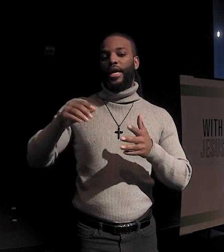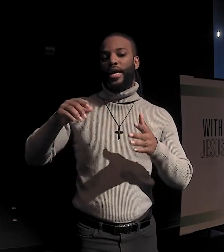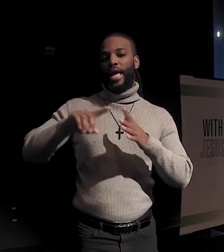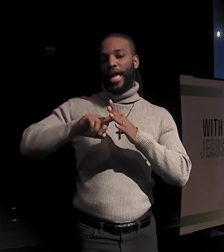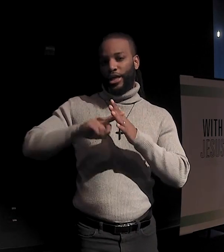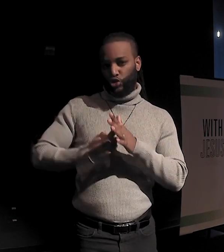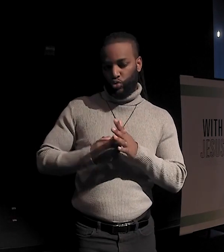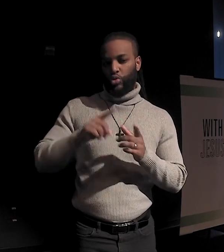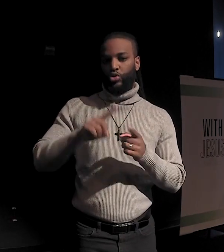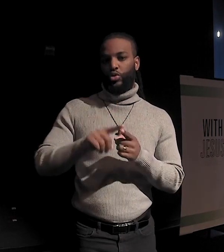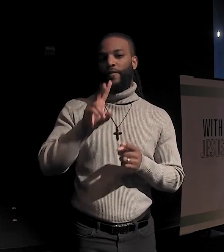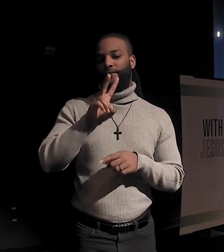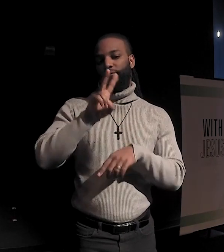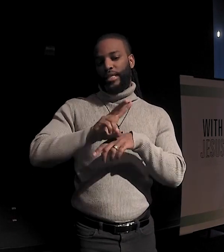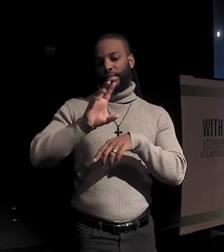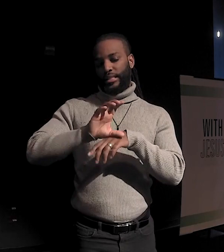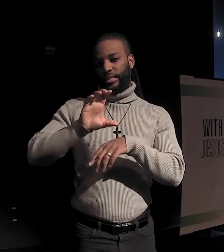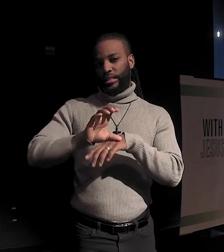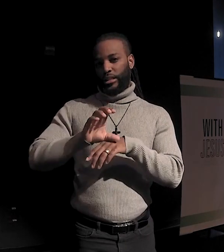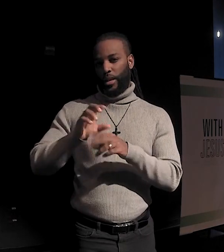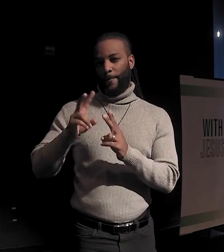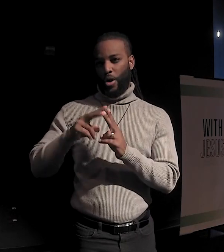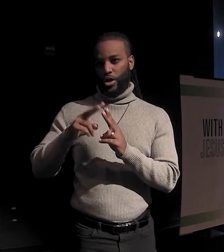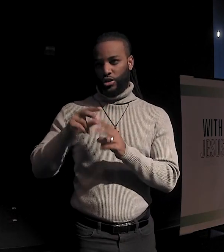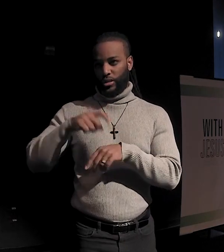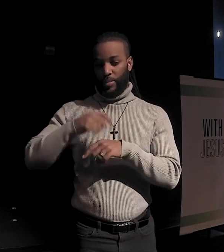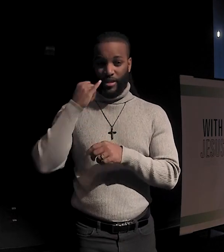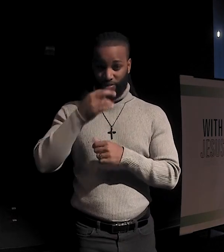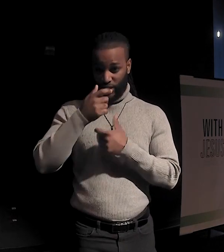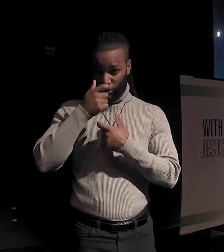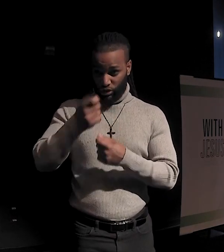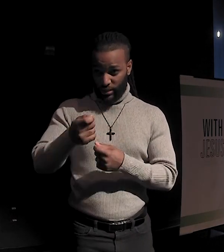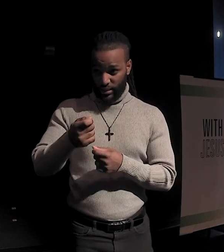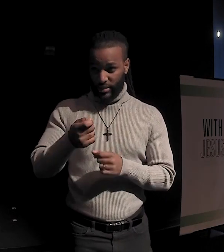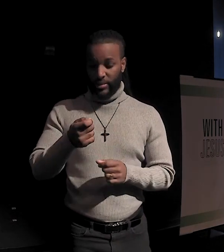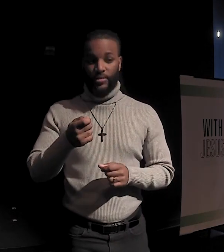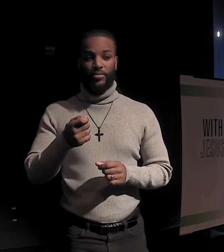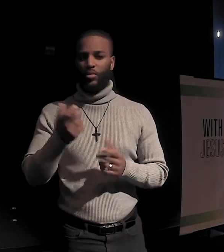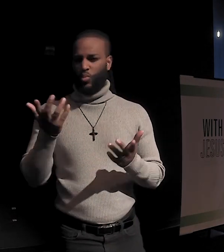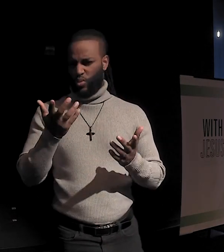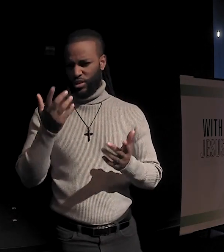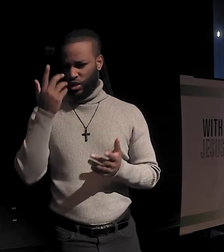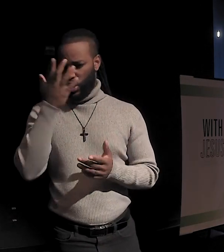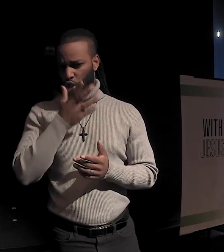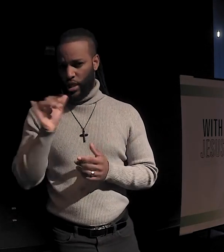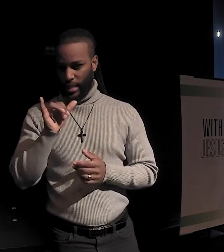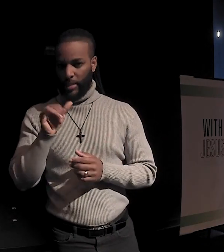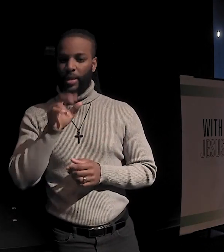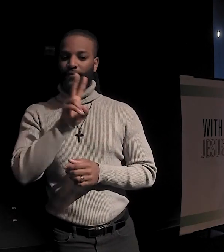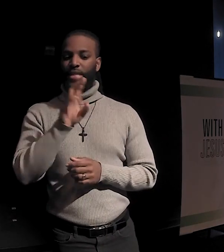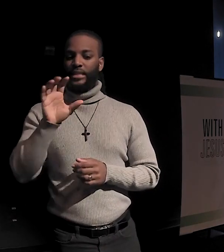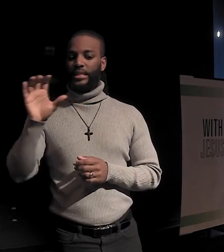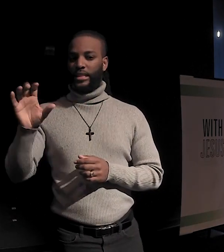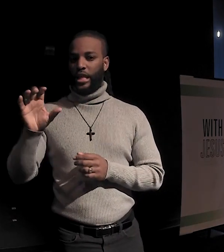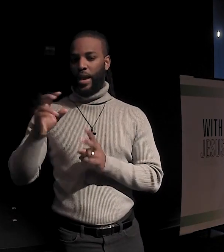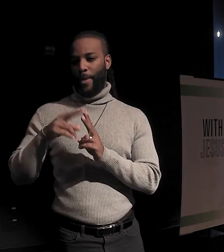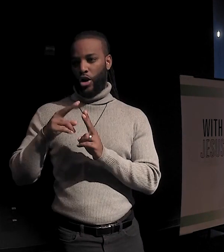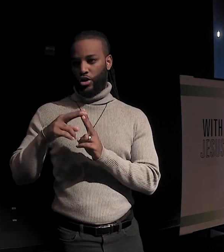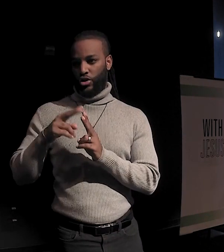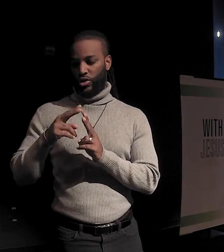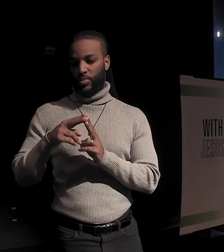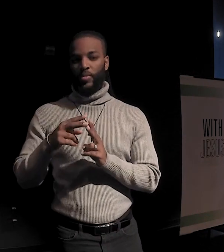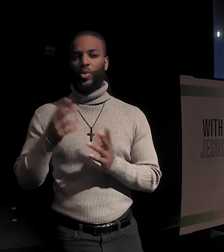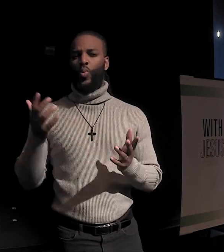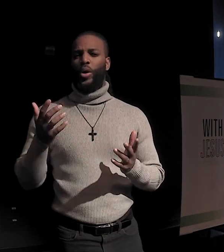VCC partner time together, right? So if you're interested, what does it look like to be a VCC partner? What is